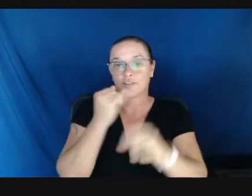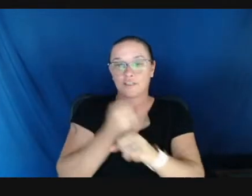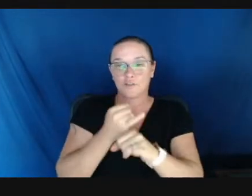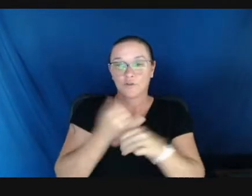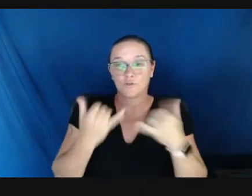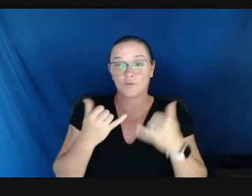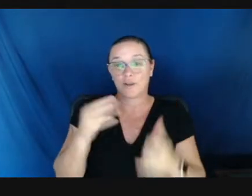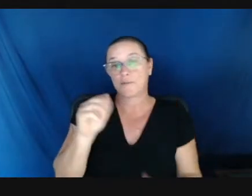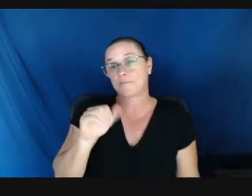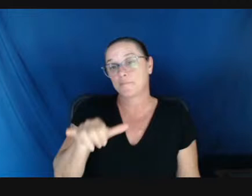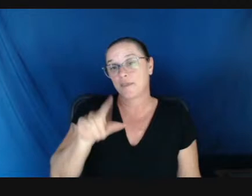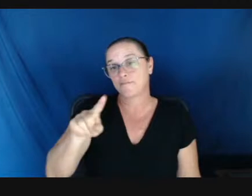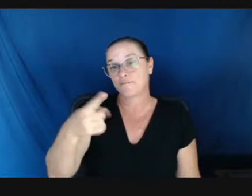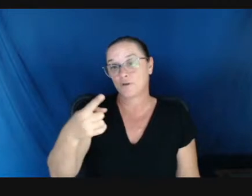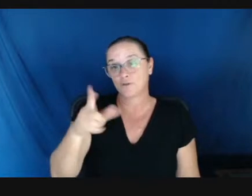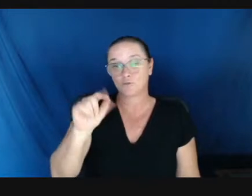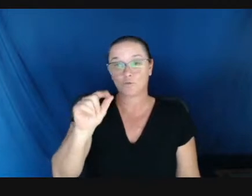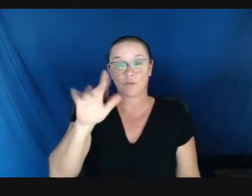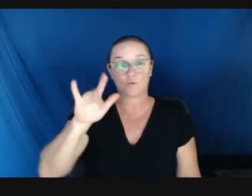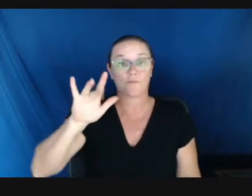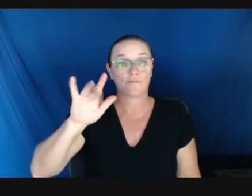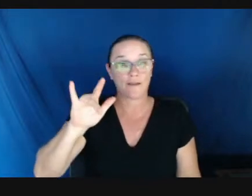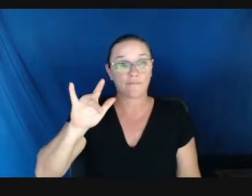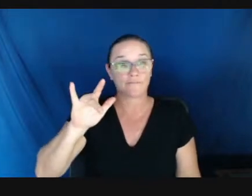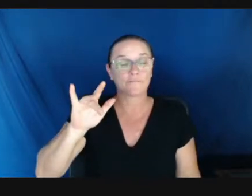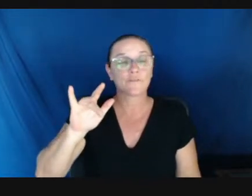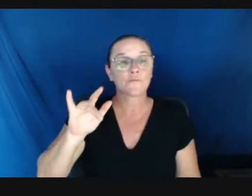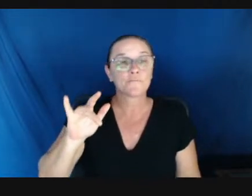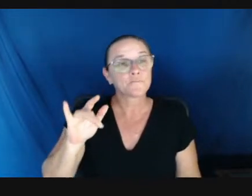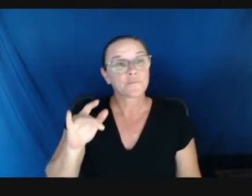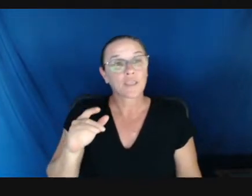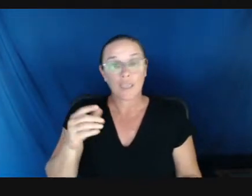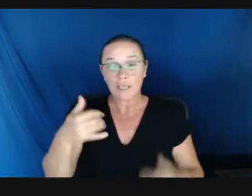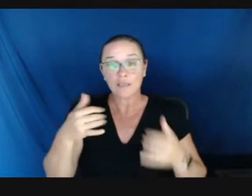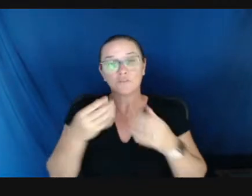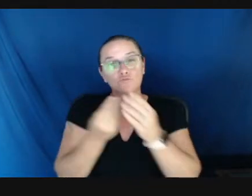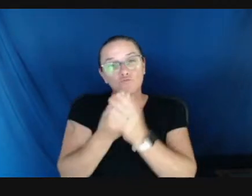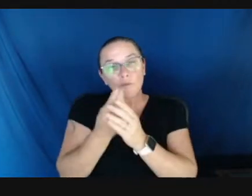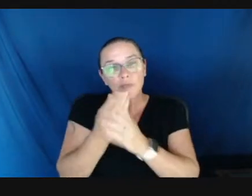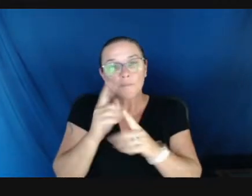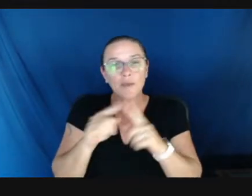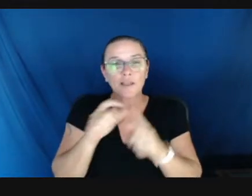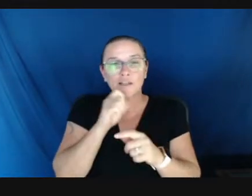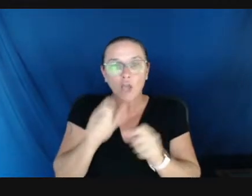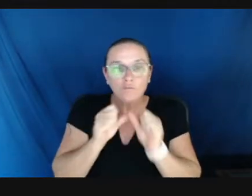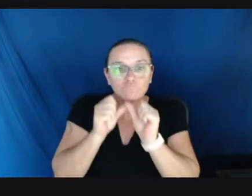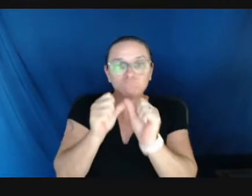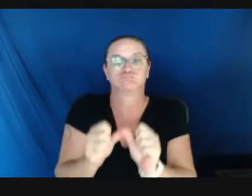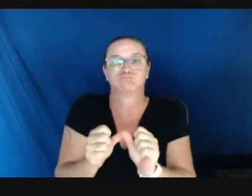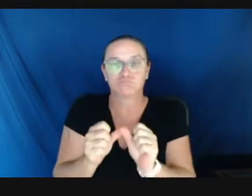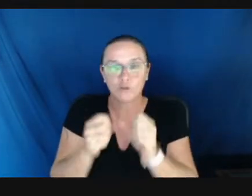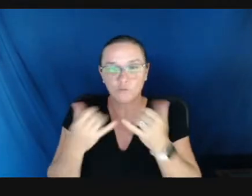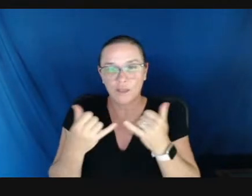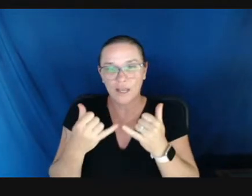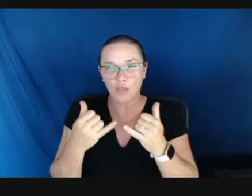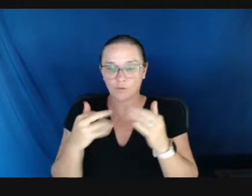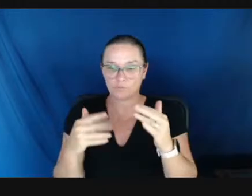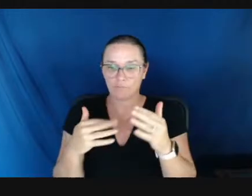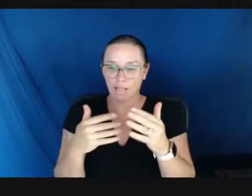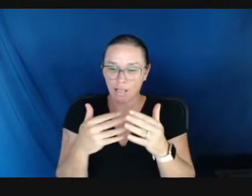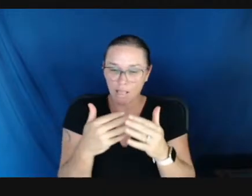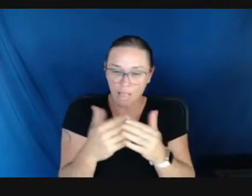Kilauea is erupting, but not putting out lava continuously at this point in the build up to episode 19. So we'll keep